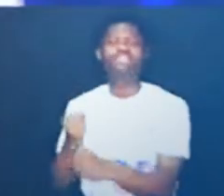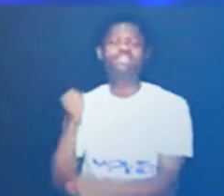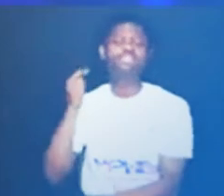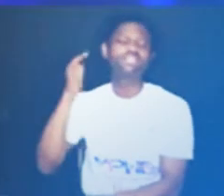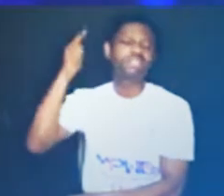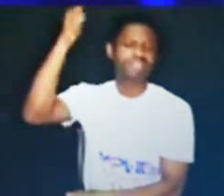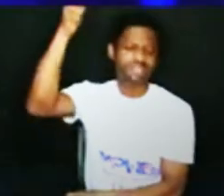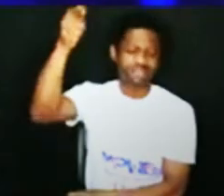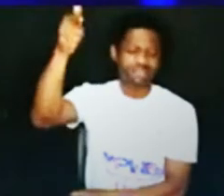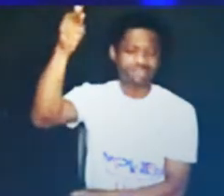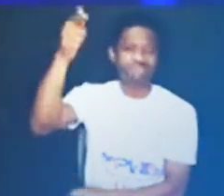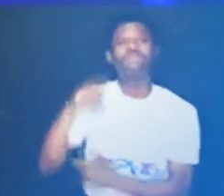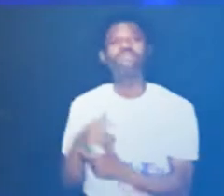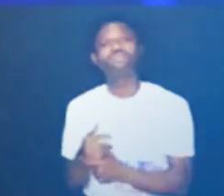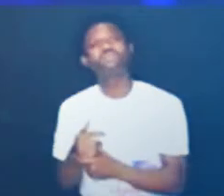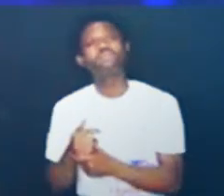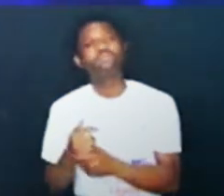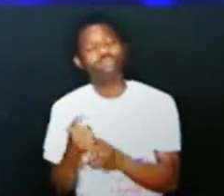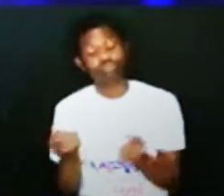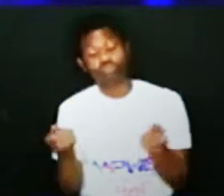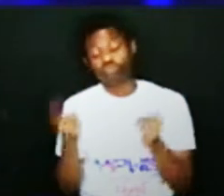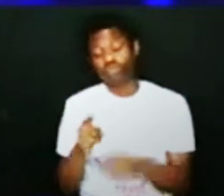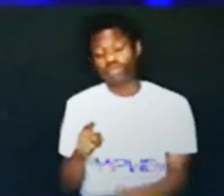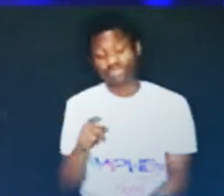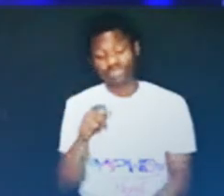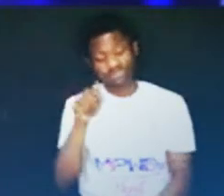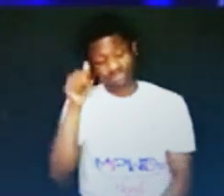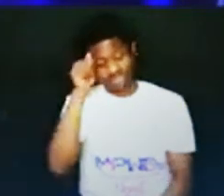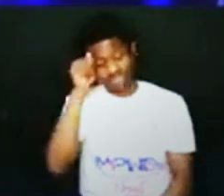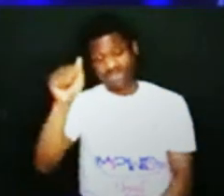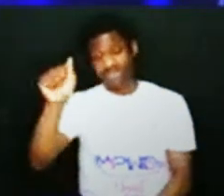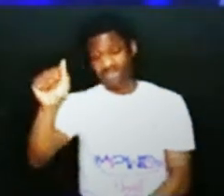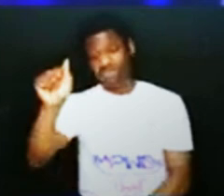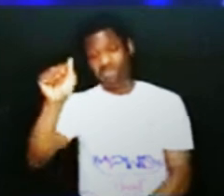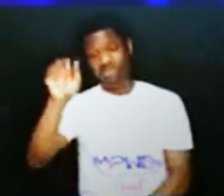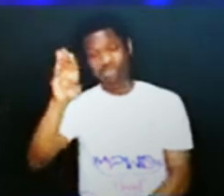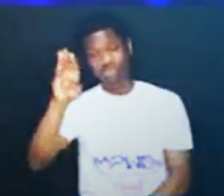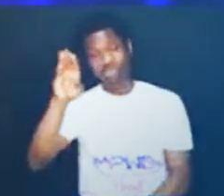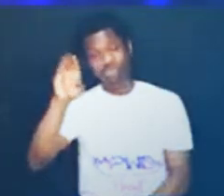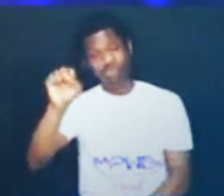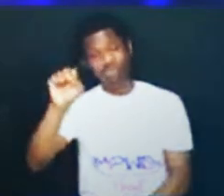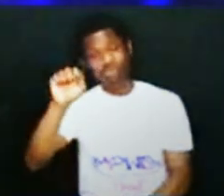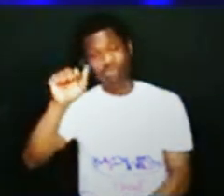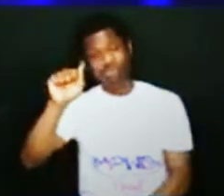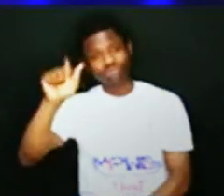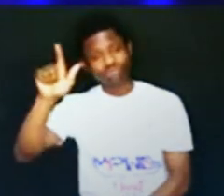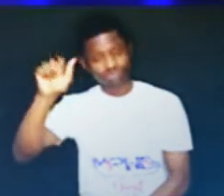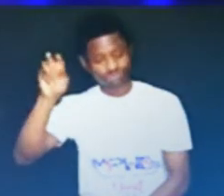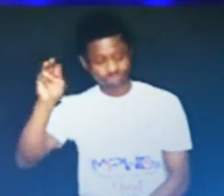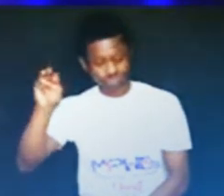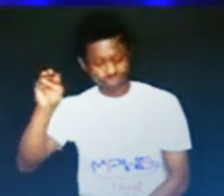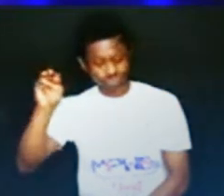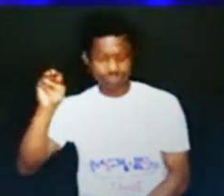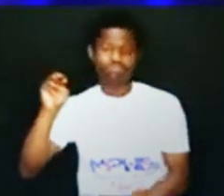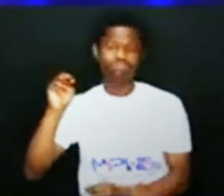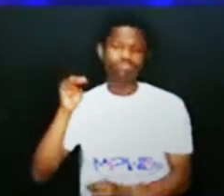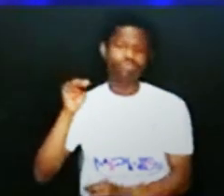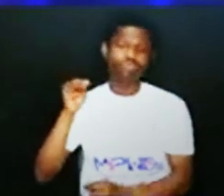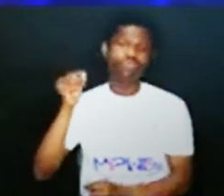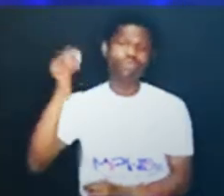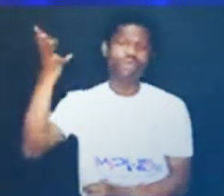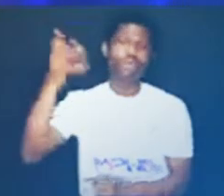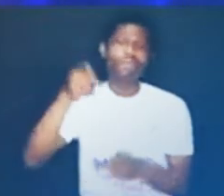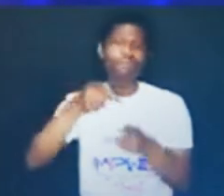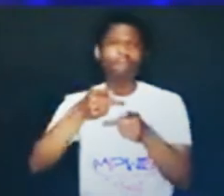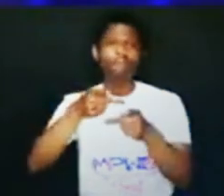says 2 years later, when Absalom's sheep shearers were at Baal Hazor,